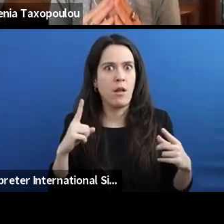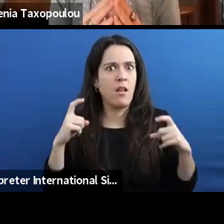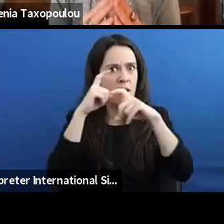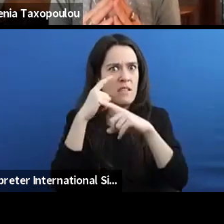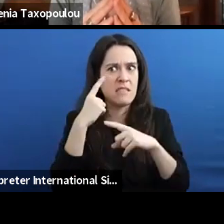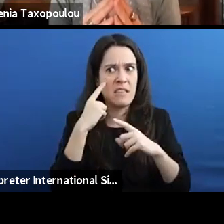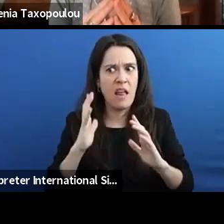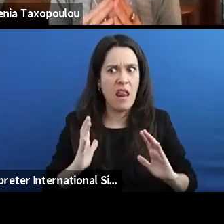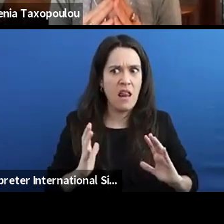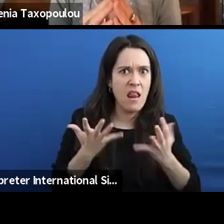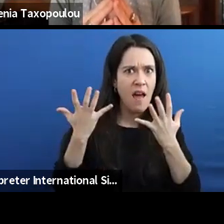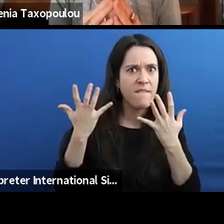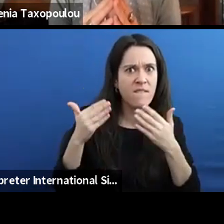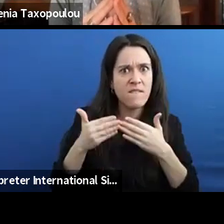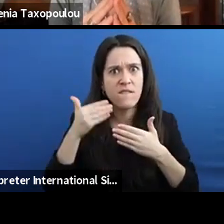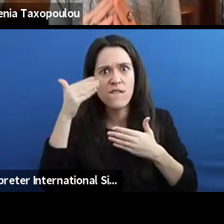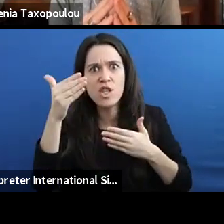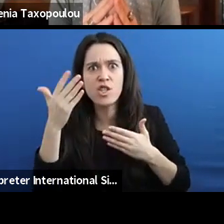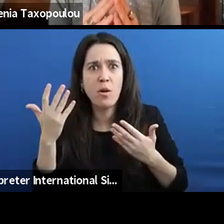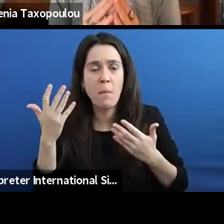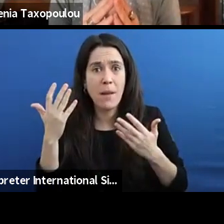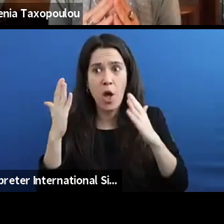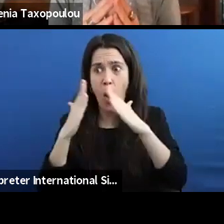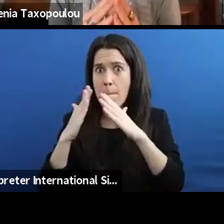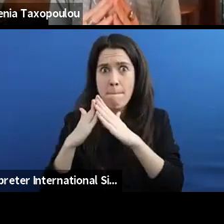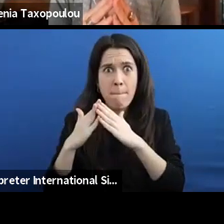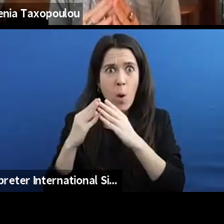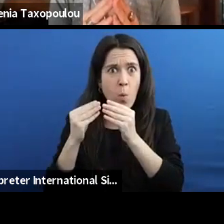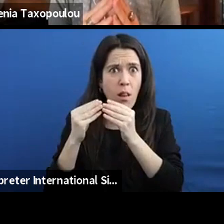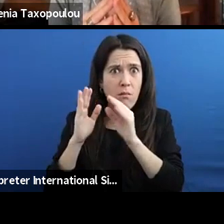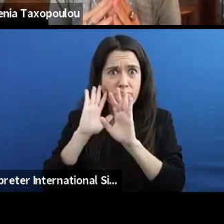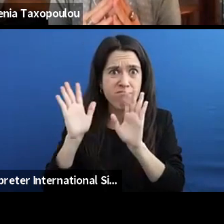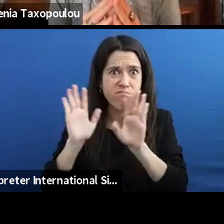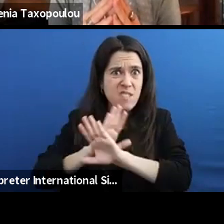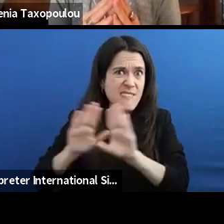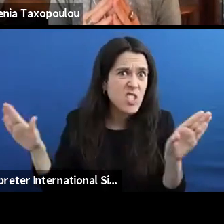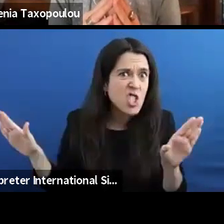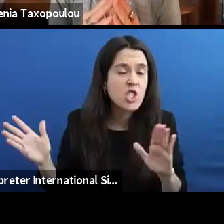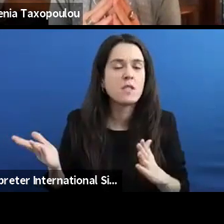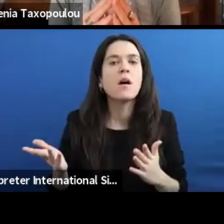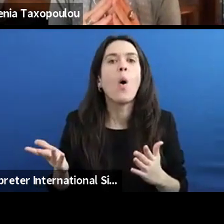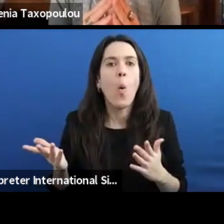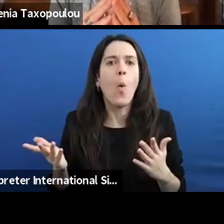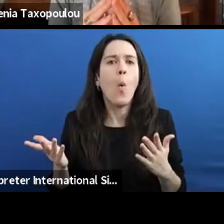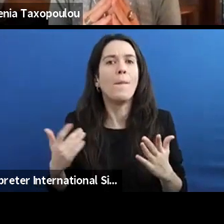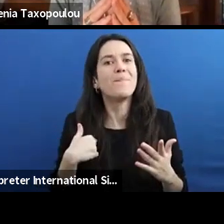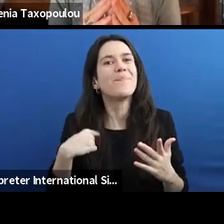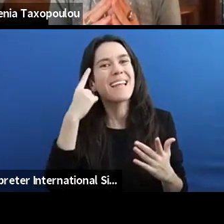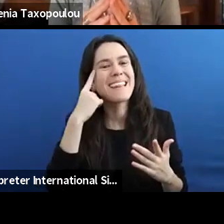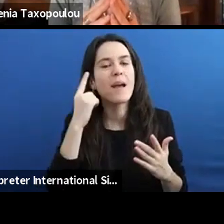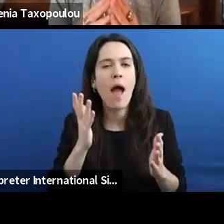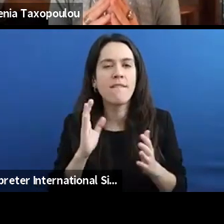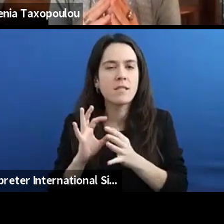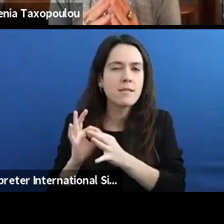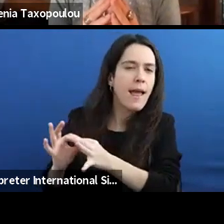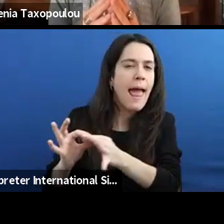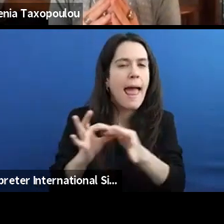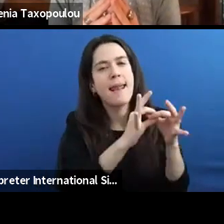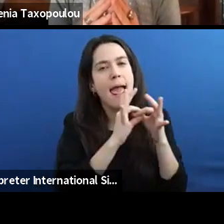death sometimes. They lose their homes and everything. So I think it should be more connected, the knowledge of